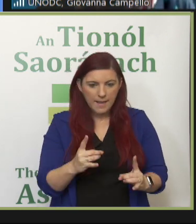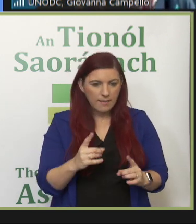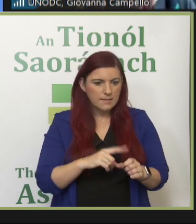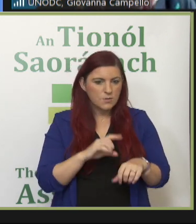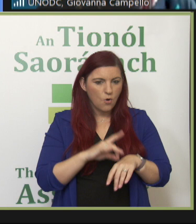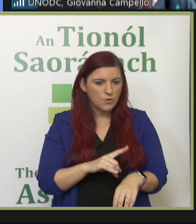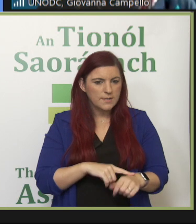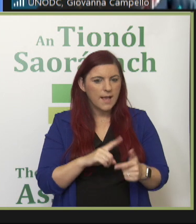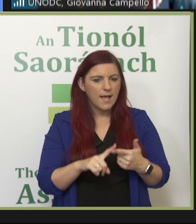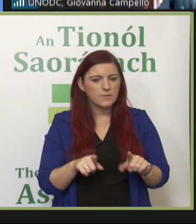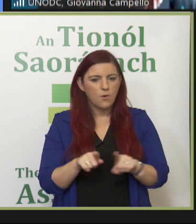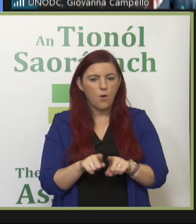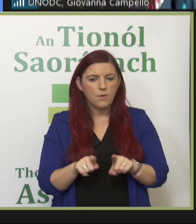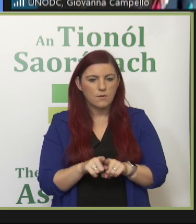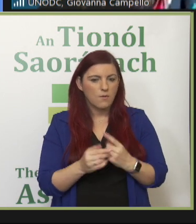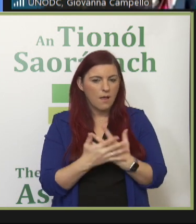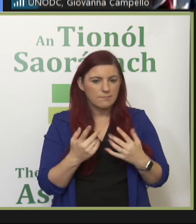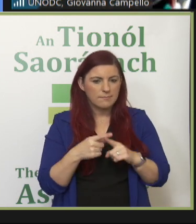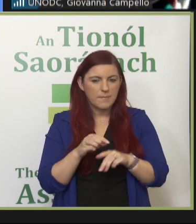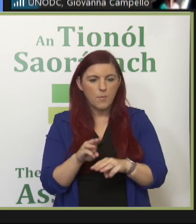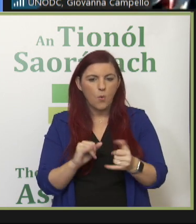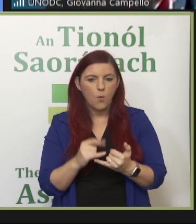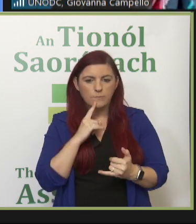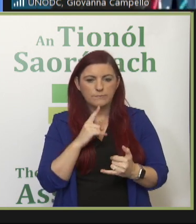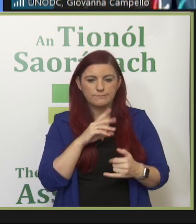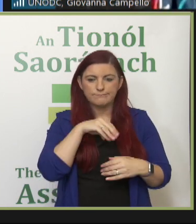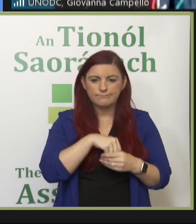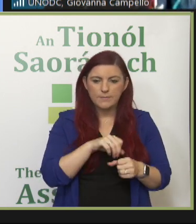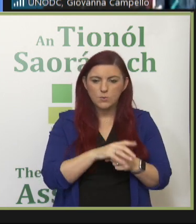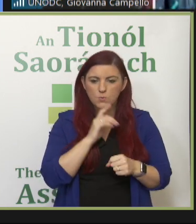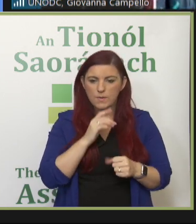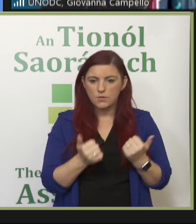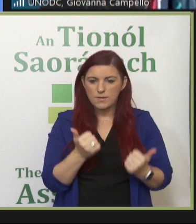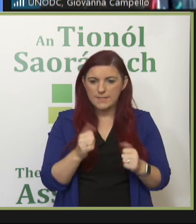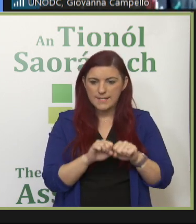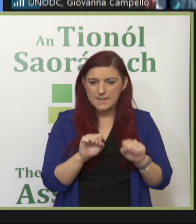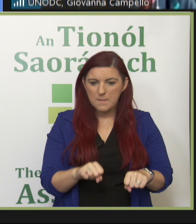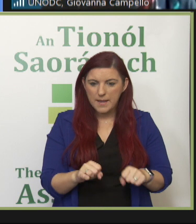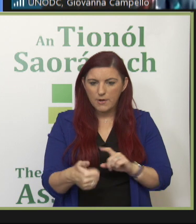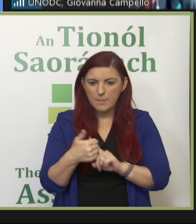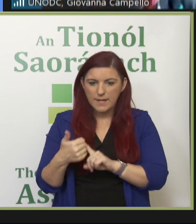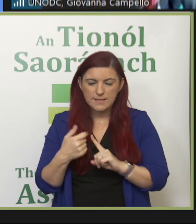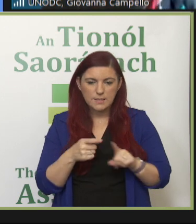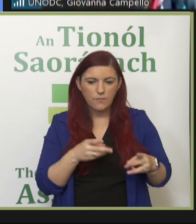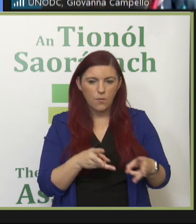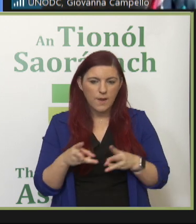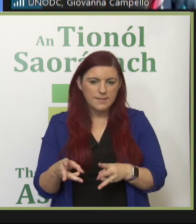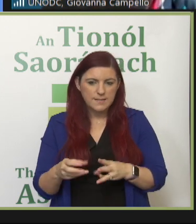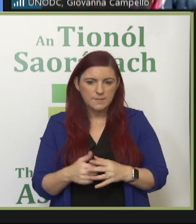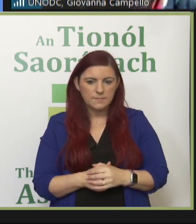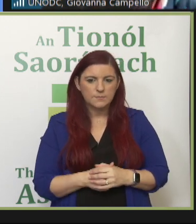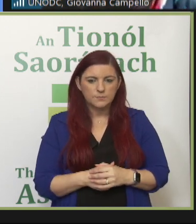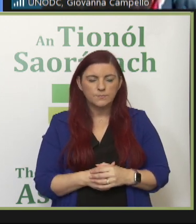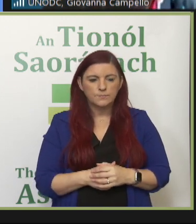disorders, and other also communicable diseases, of course. And this also has